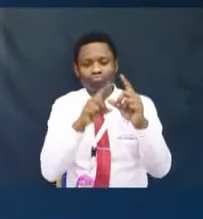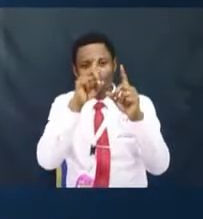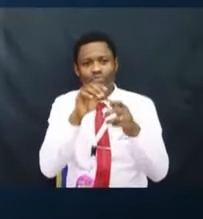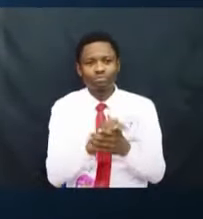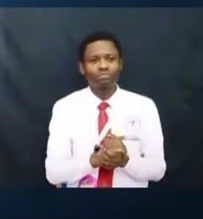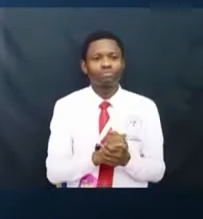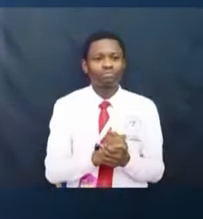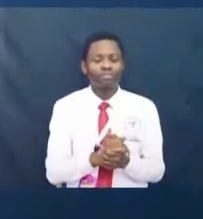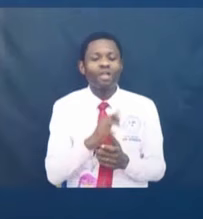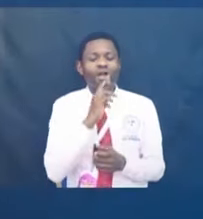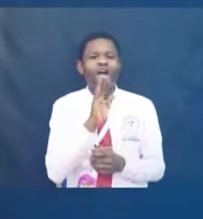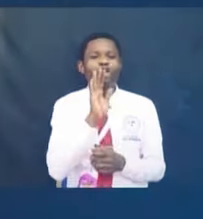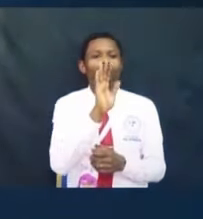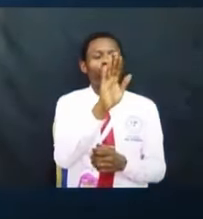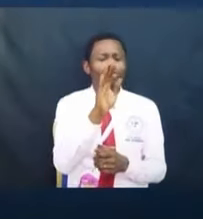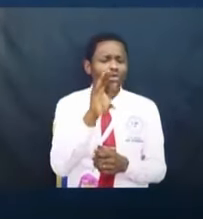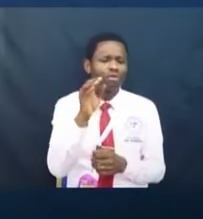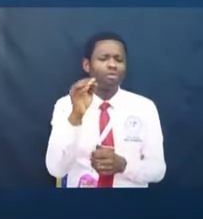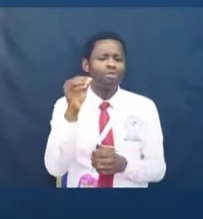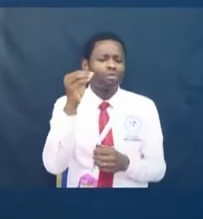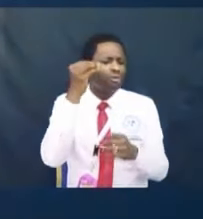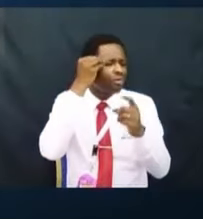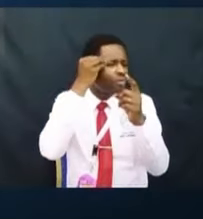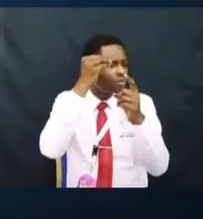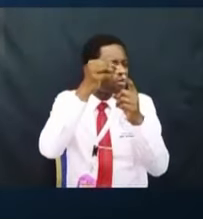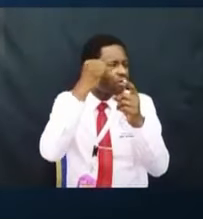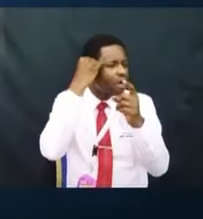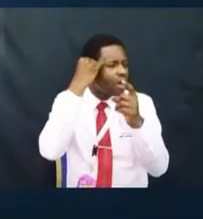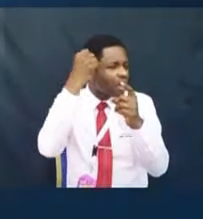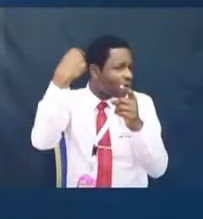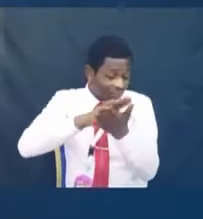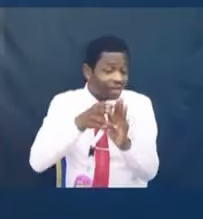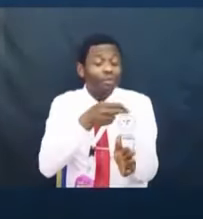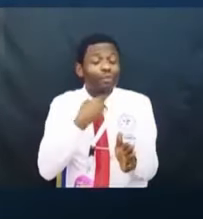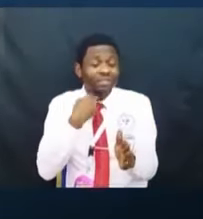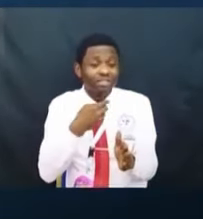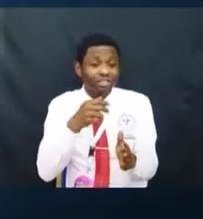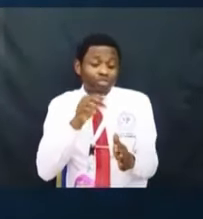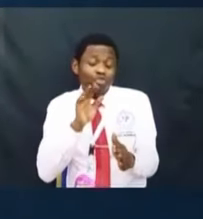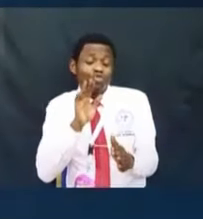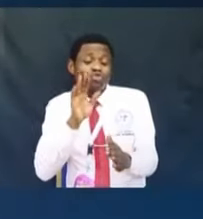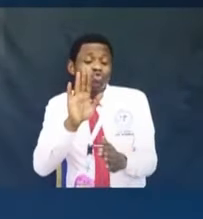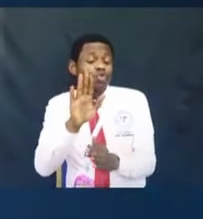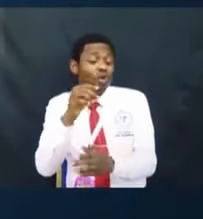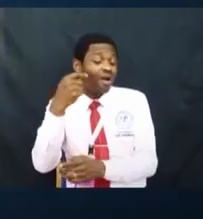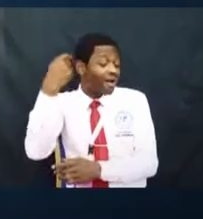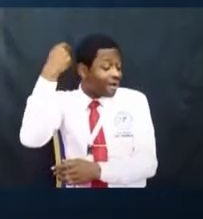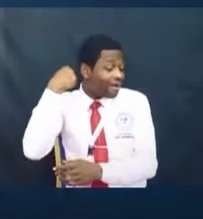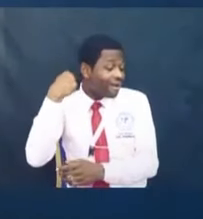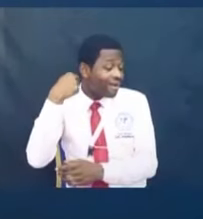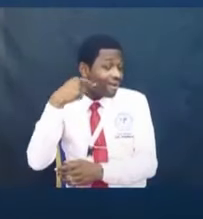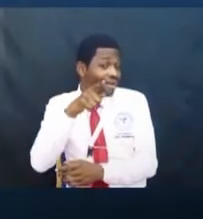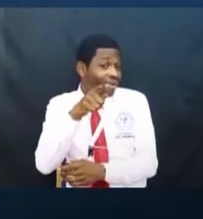Are your motives for entering into the ministry, so far as you know, in your own heart, zeal for